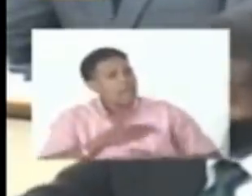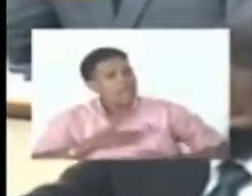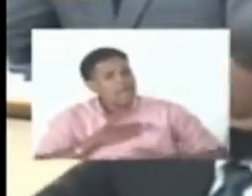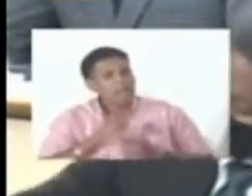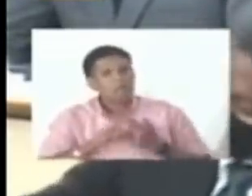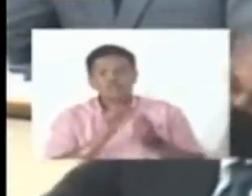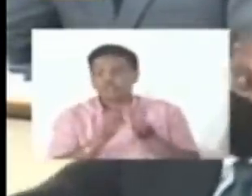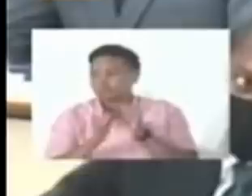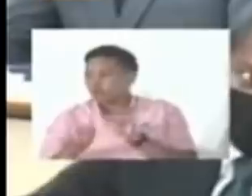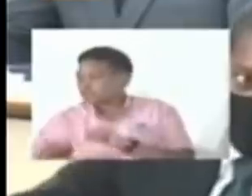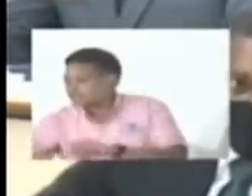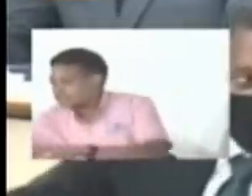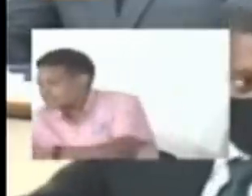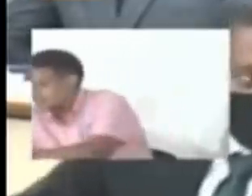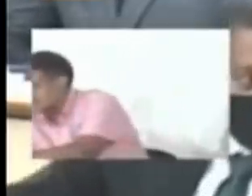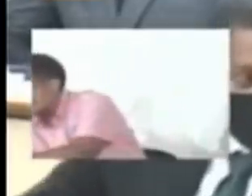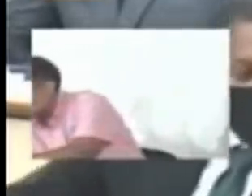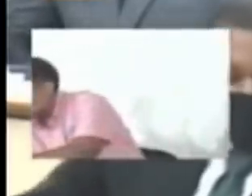and sports sectors.